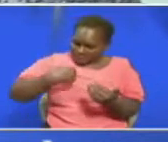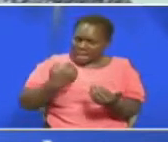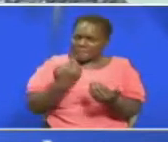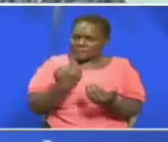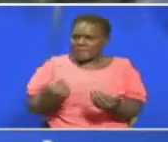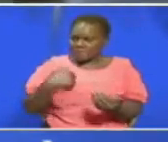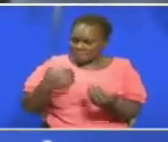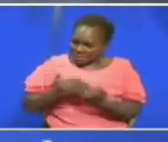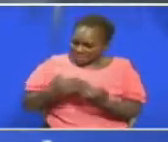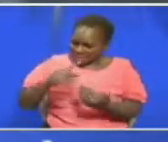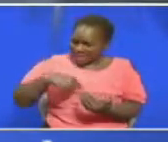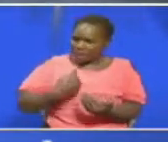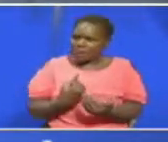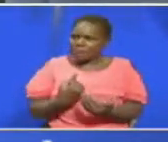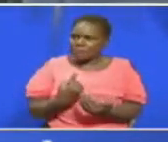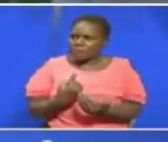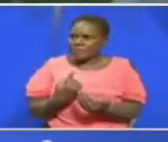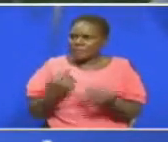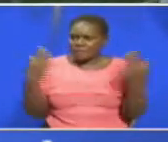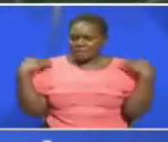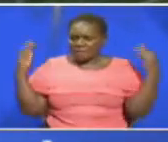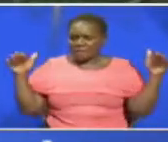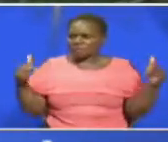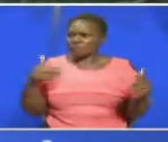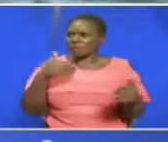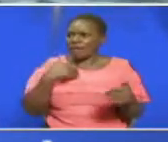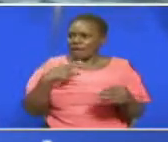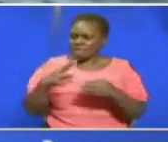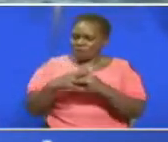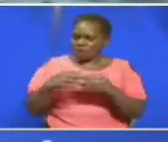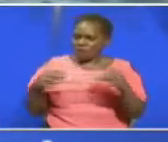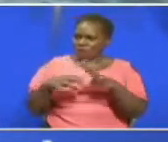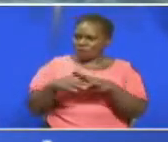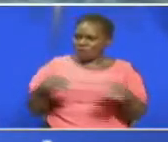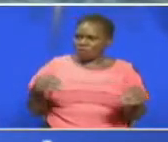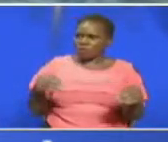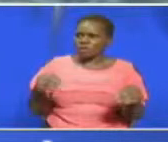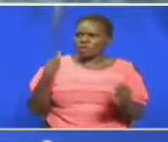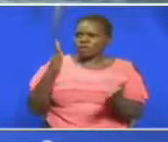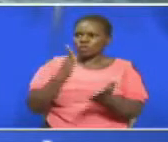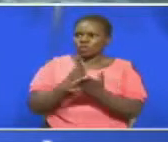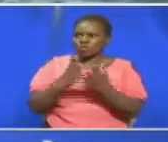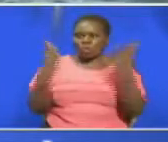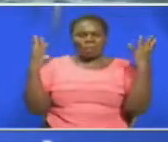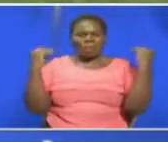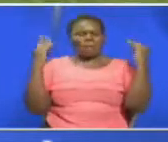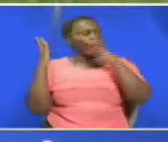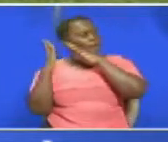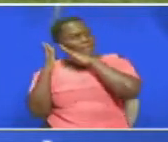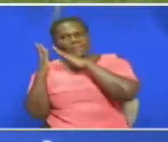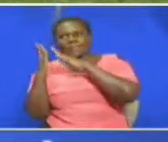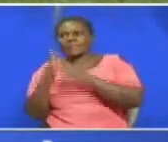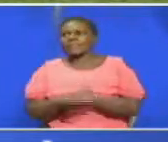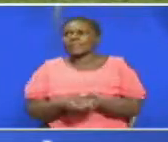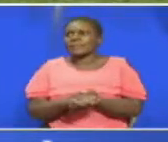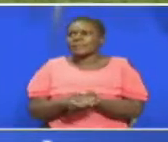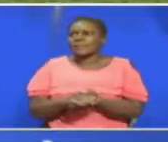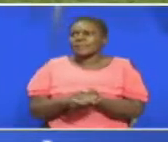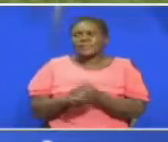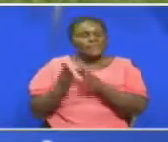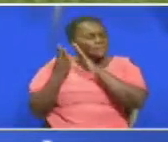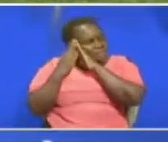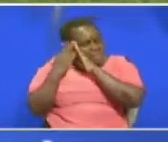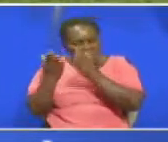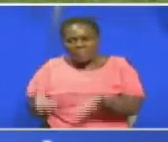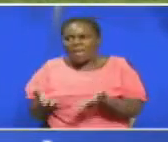muangalia vizuri. The little angels here have the homely comfort, and despite mattresses being available, they often fall